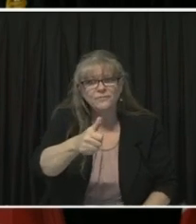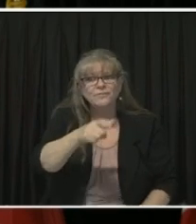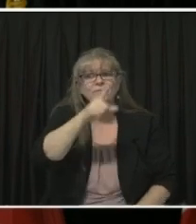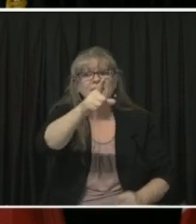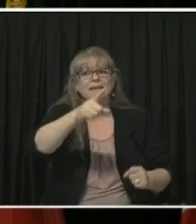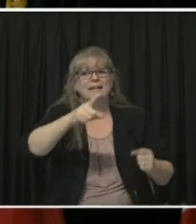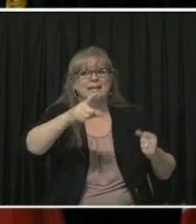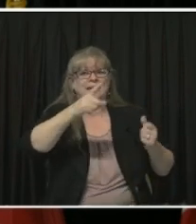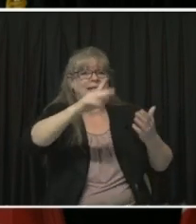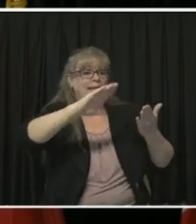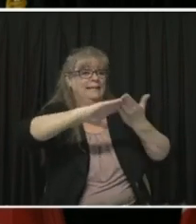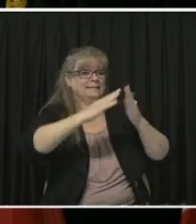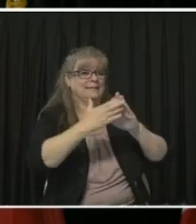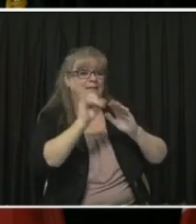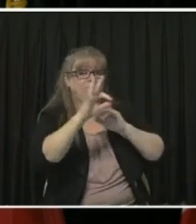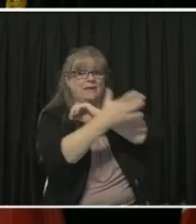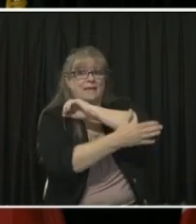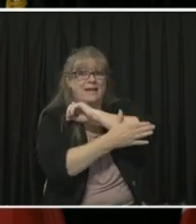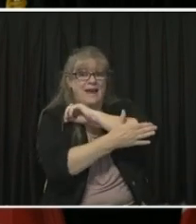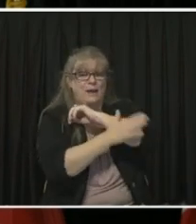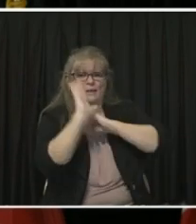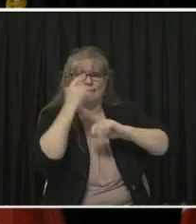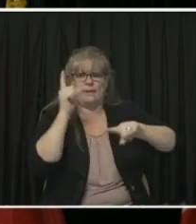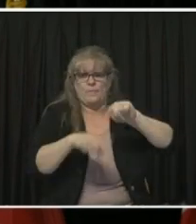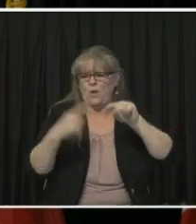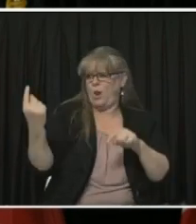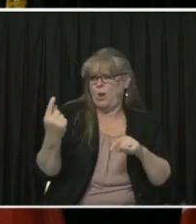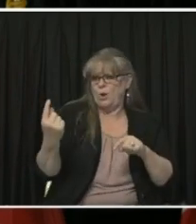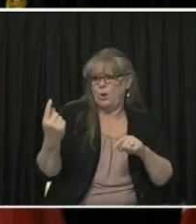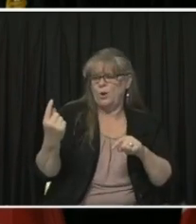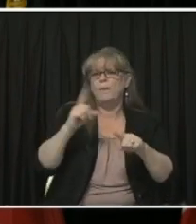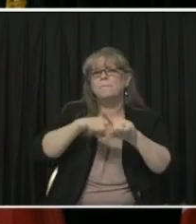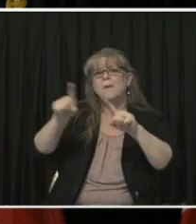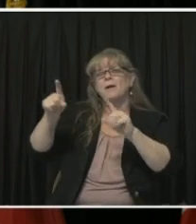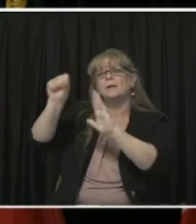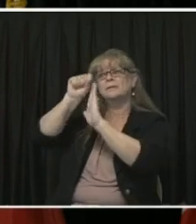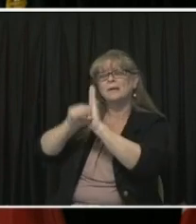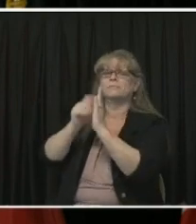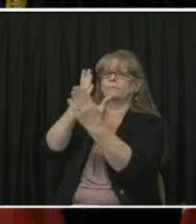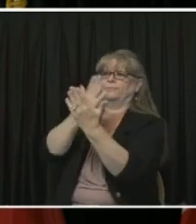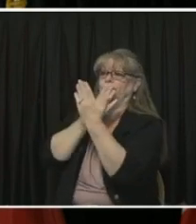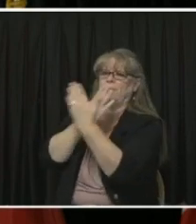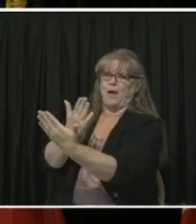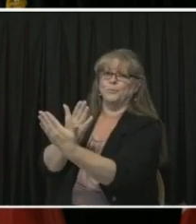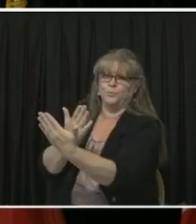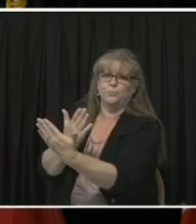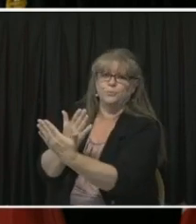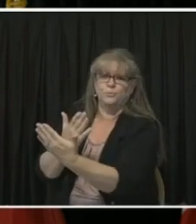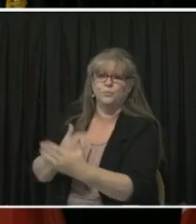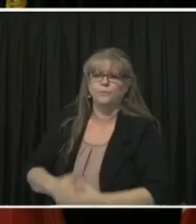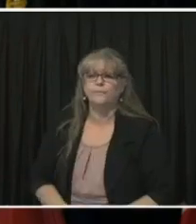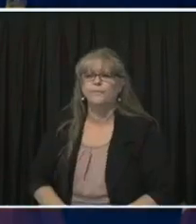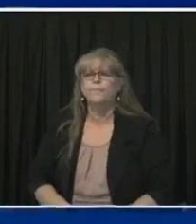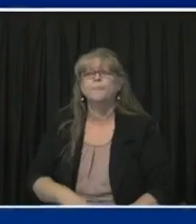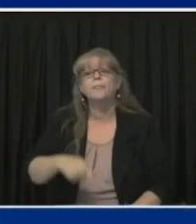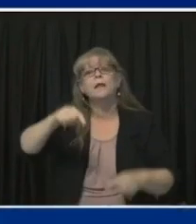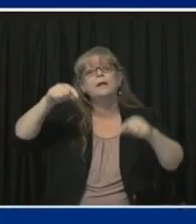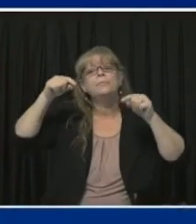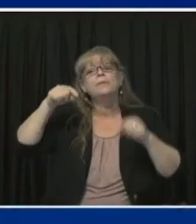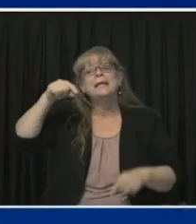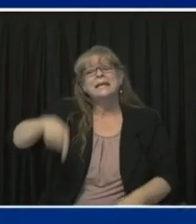choices. We have 17,816 positive cases in our state. That's confirmed. We all know it several times